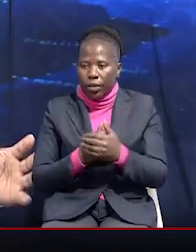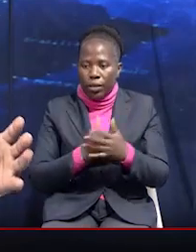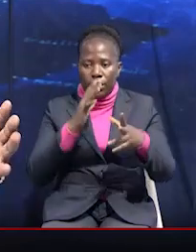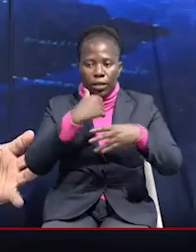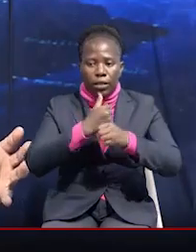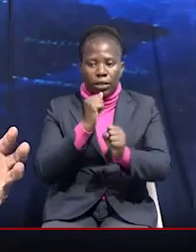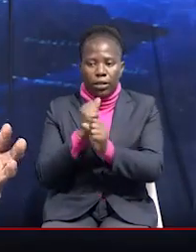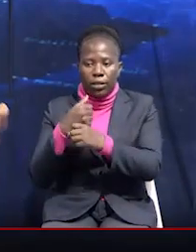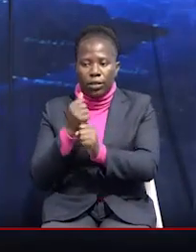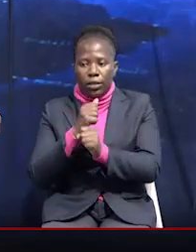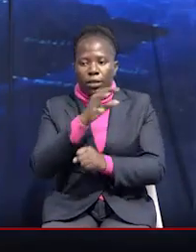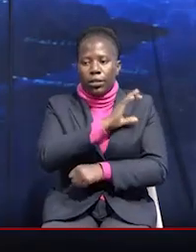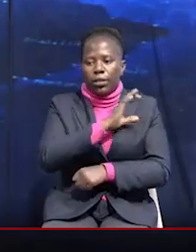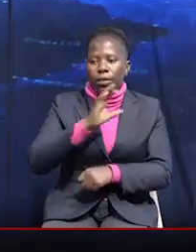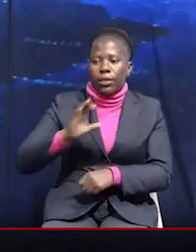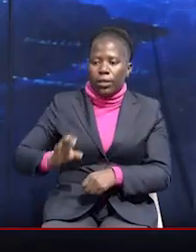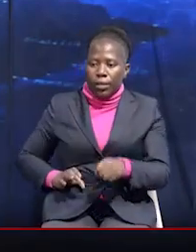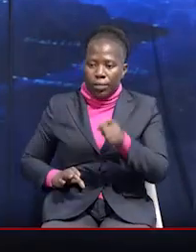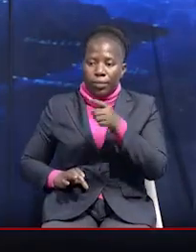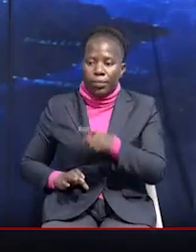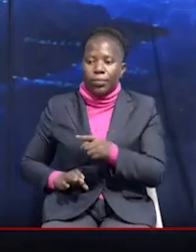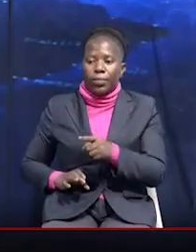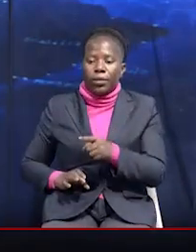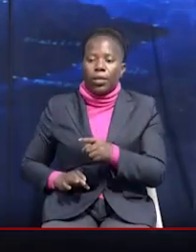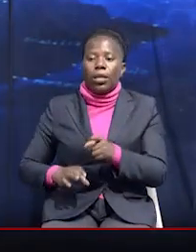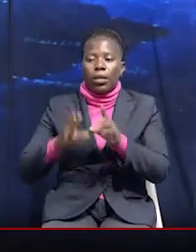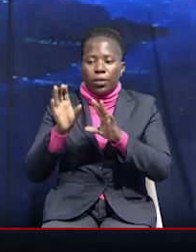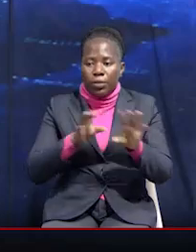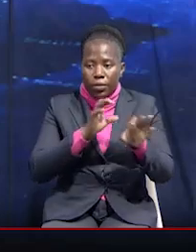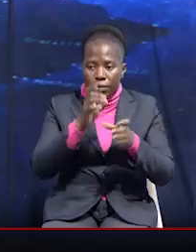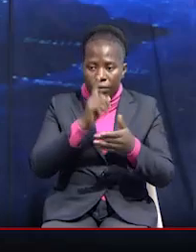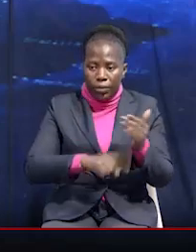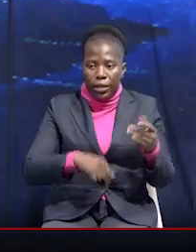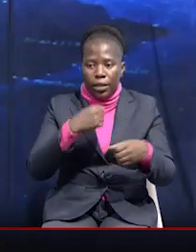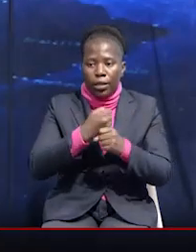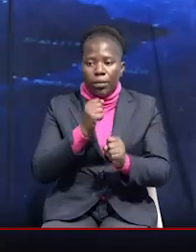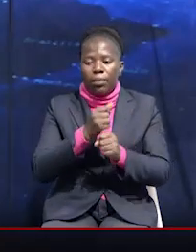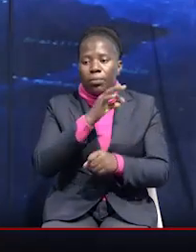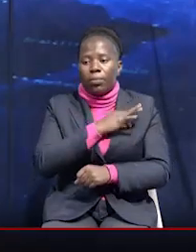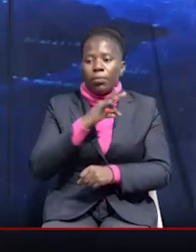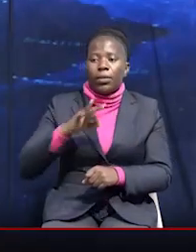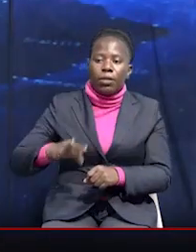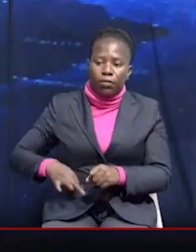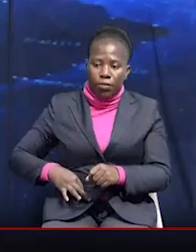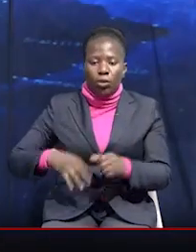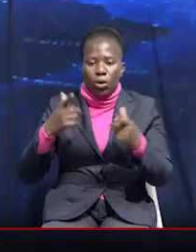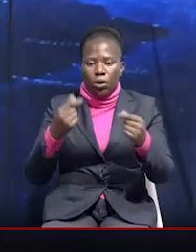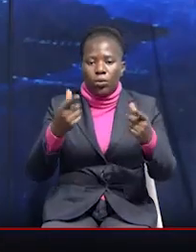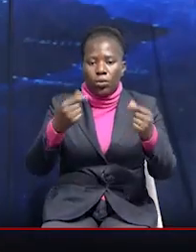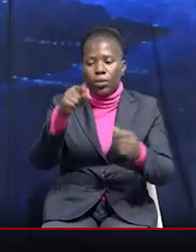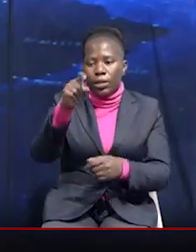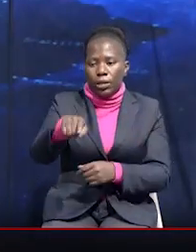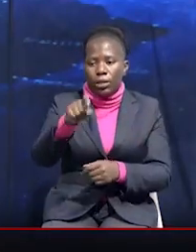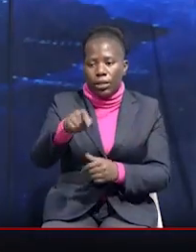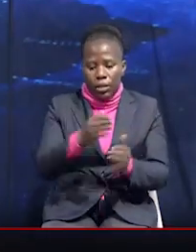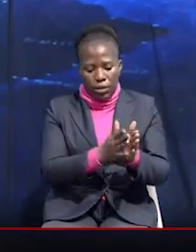manufacturing companies who are basically doing the consumption items that are highly demanded in this period,